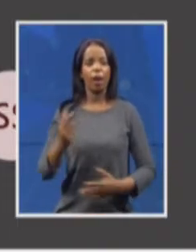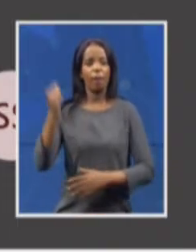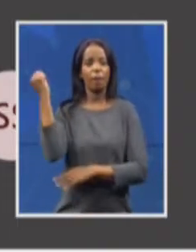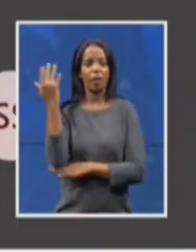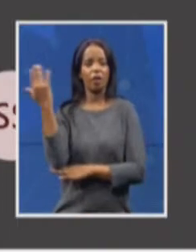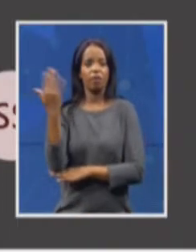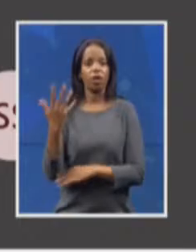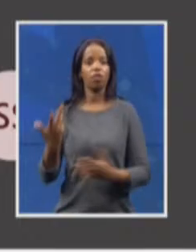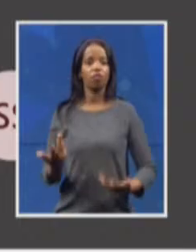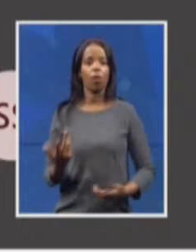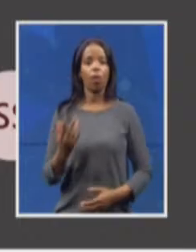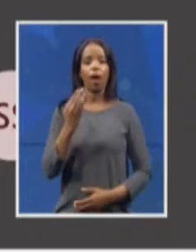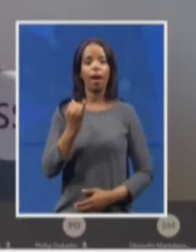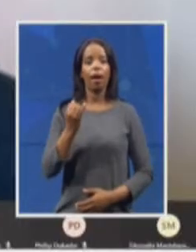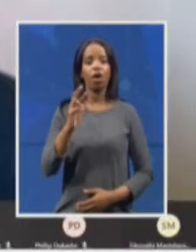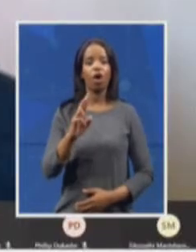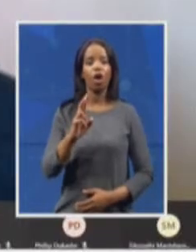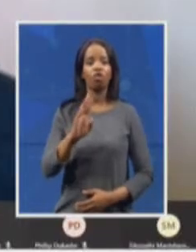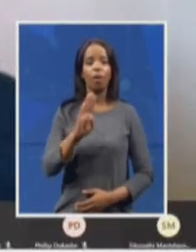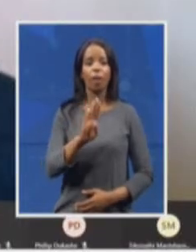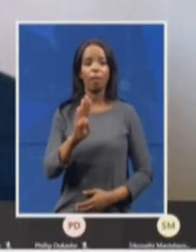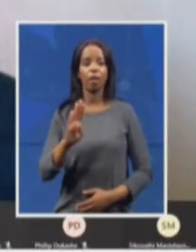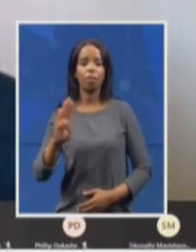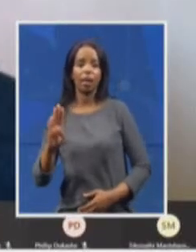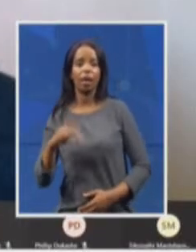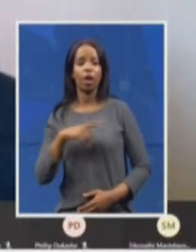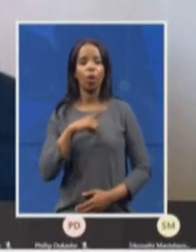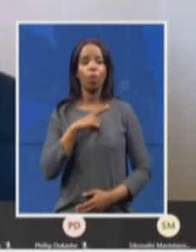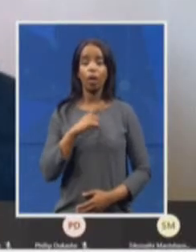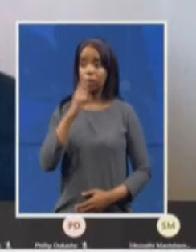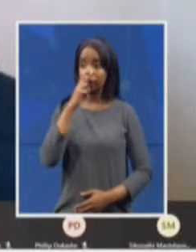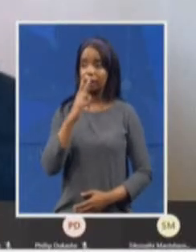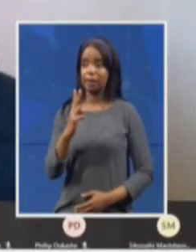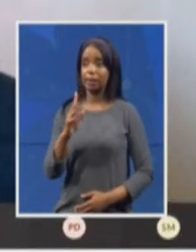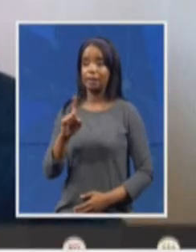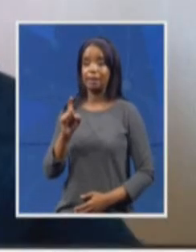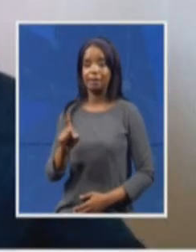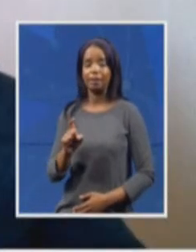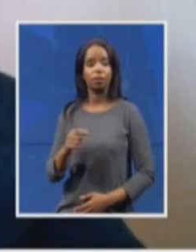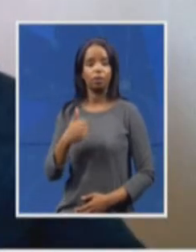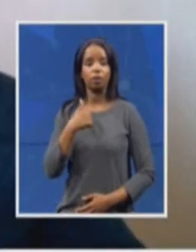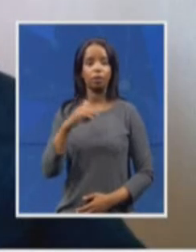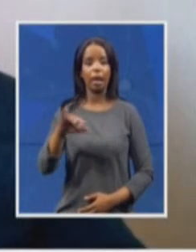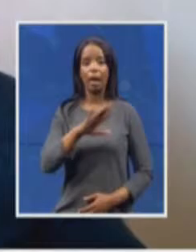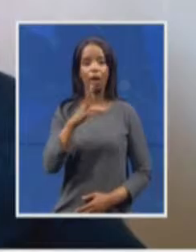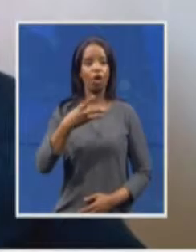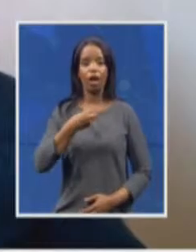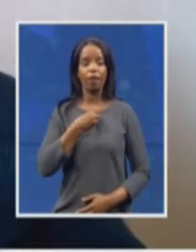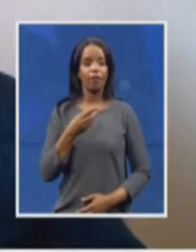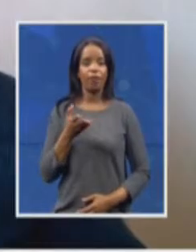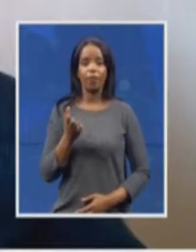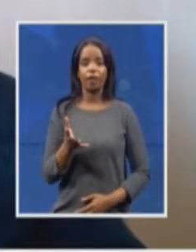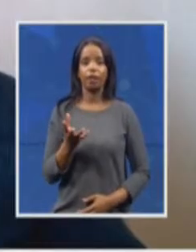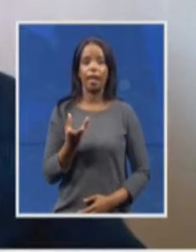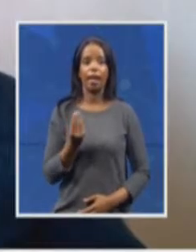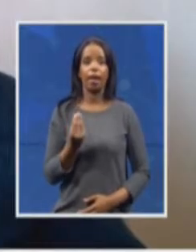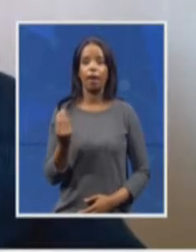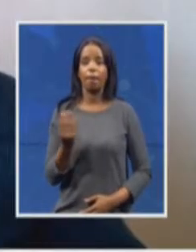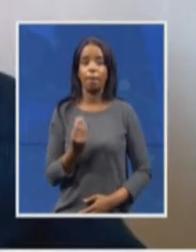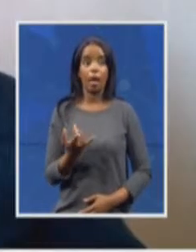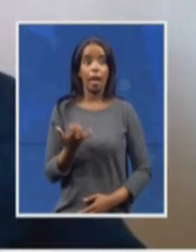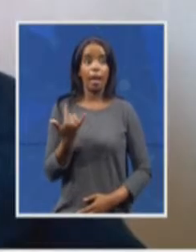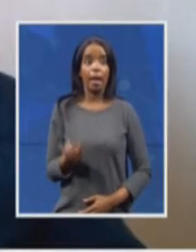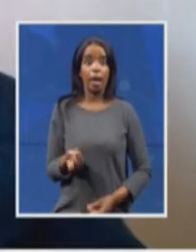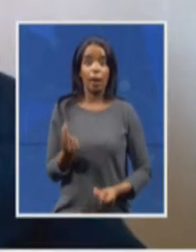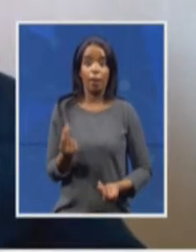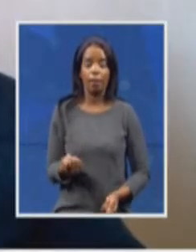significant amount of interest in this. I don't have this number at hand. This is a media